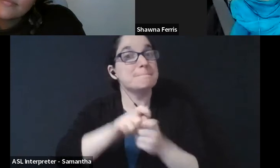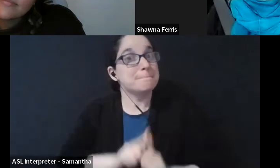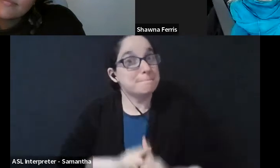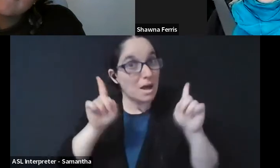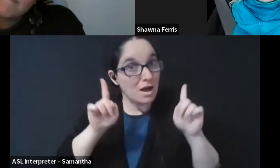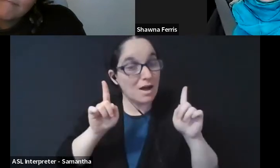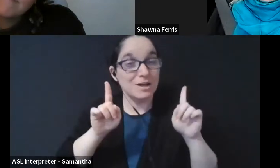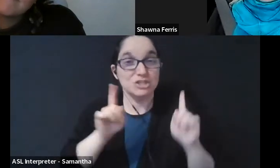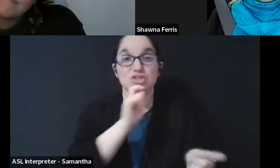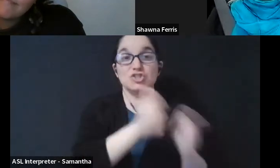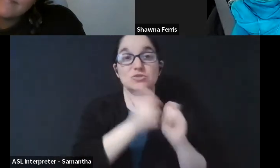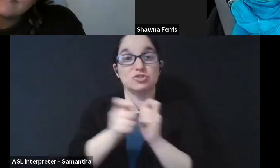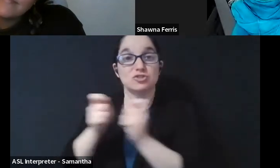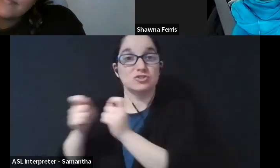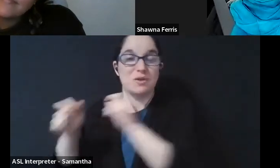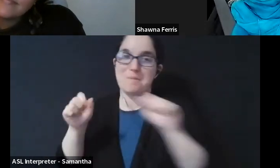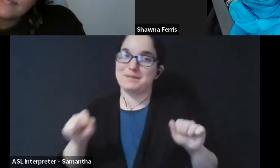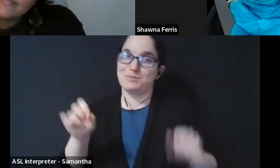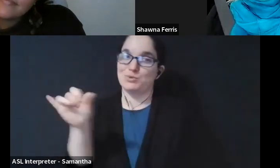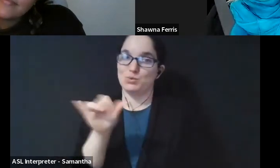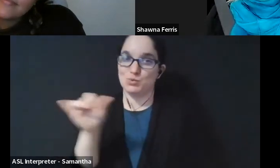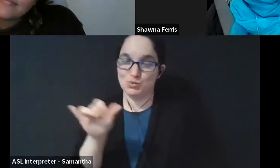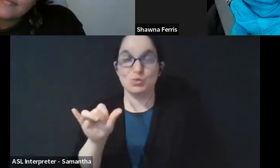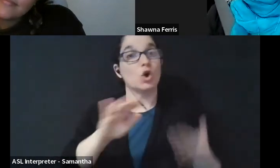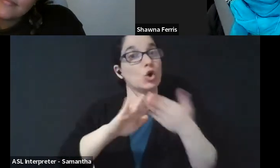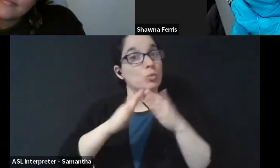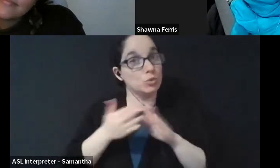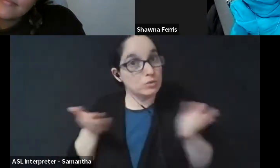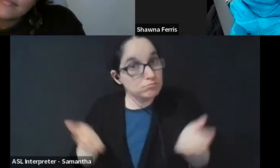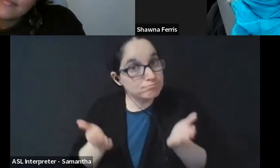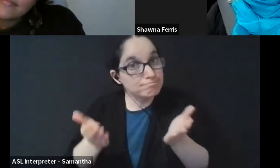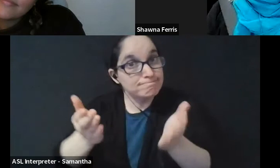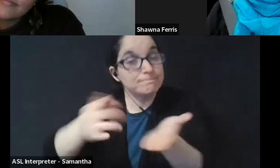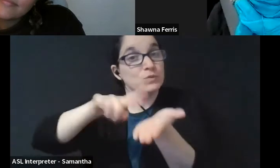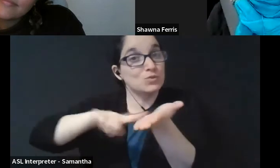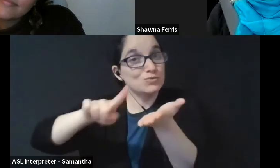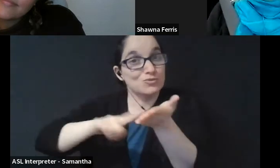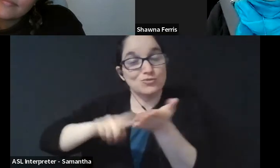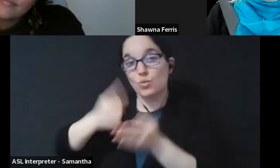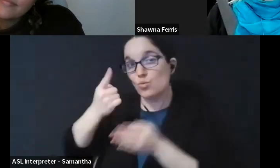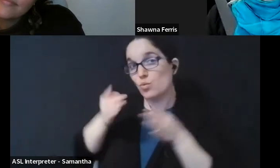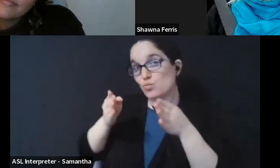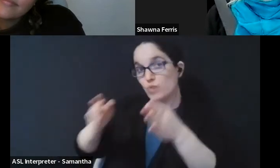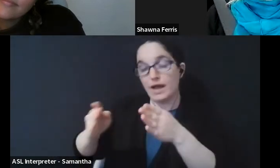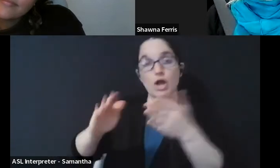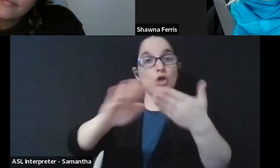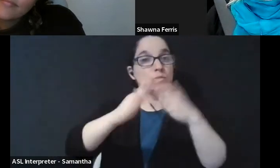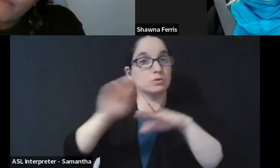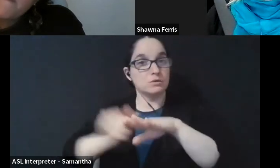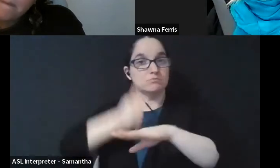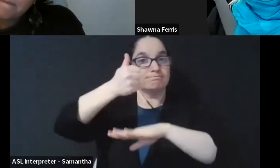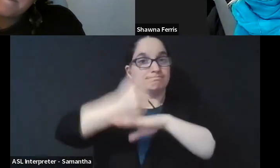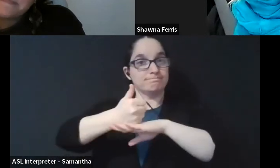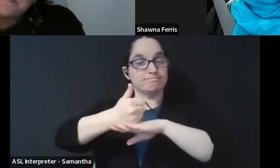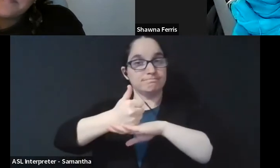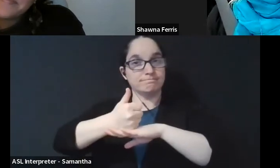change. And in fact, community-driven research is a means of putting community at the helm, or at